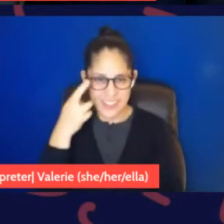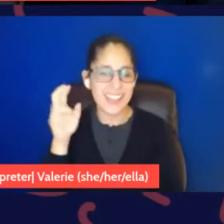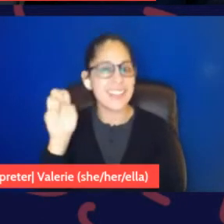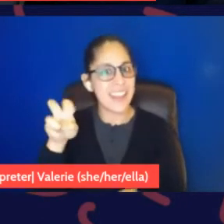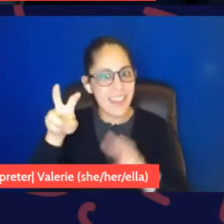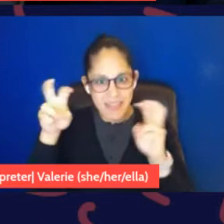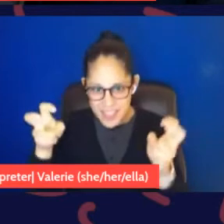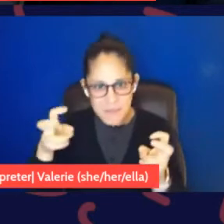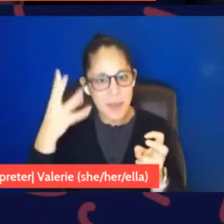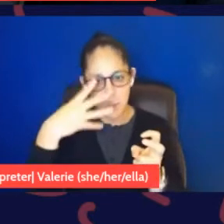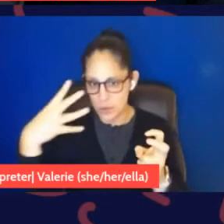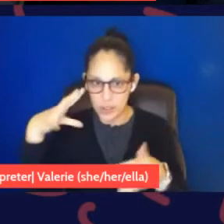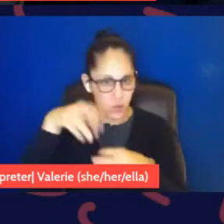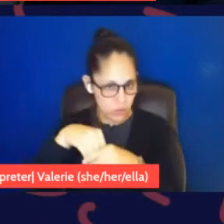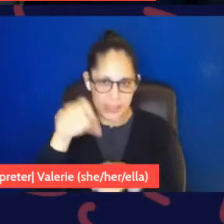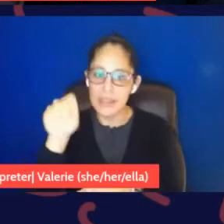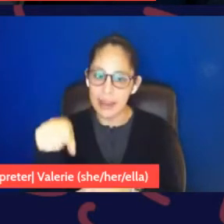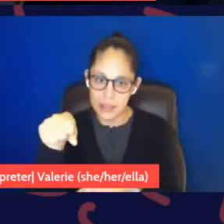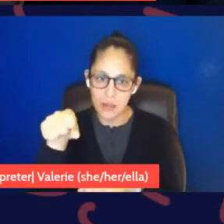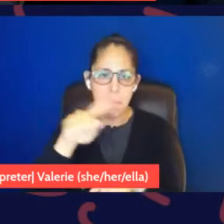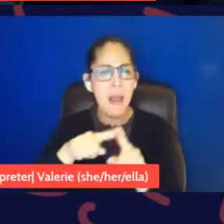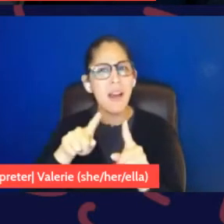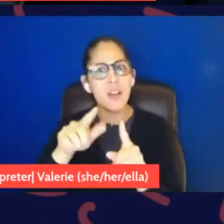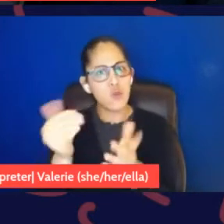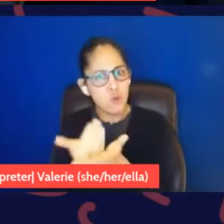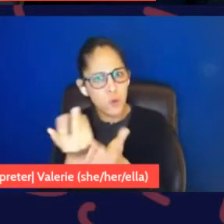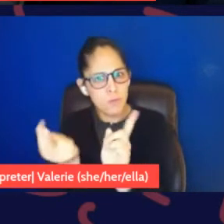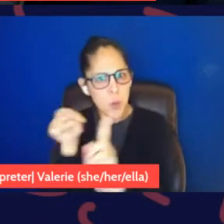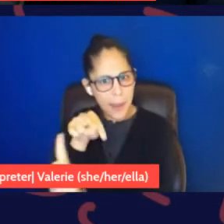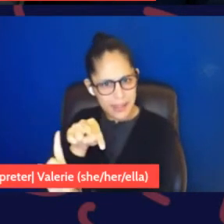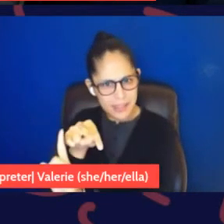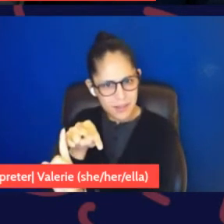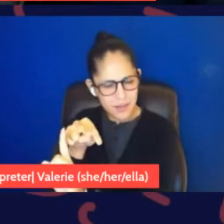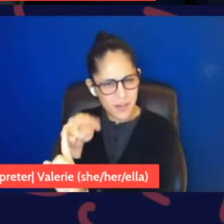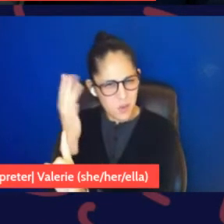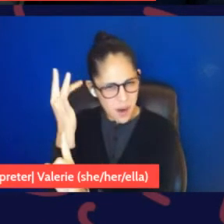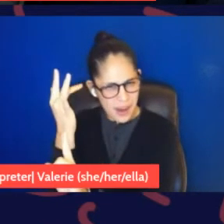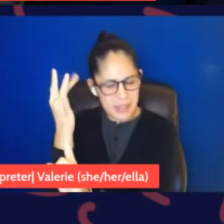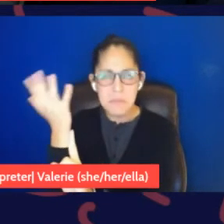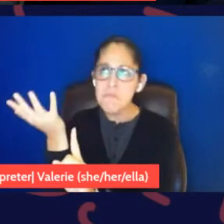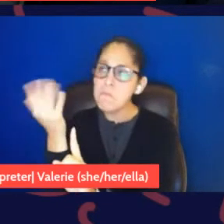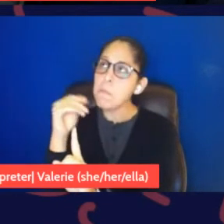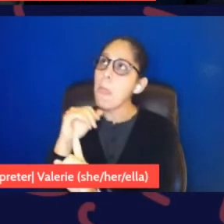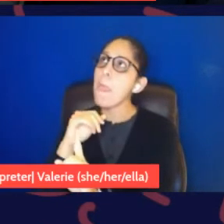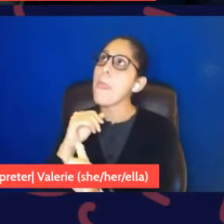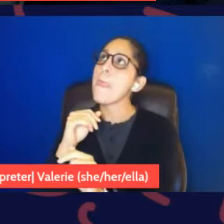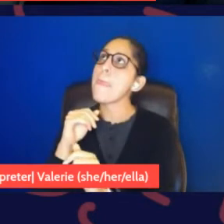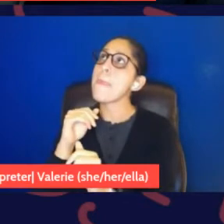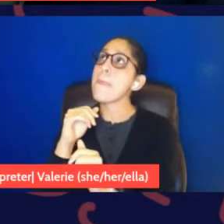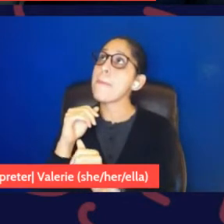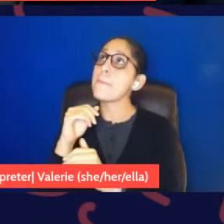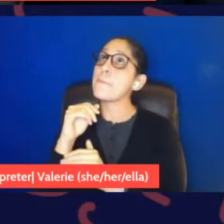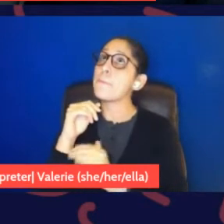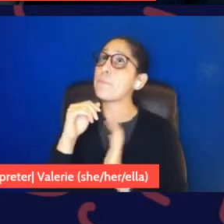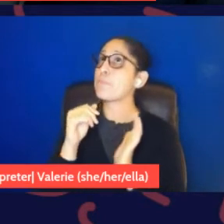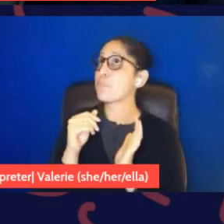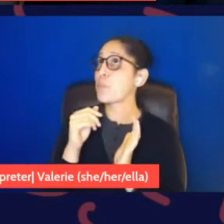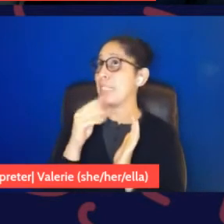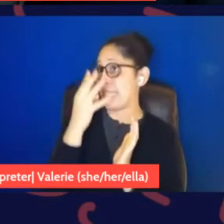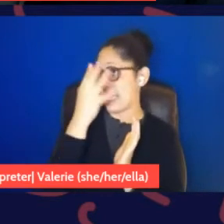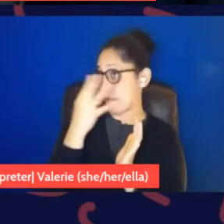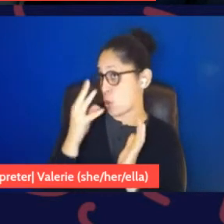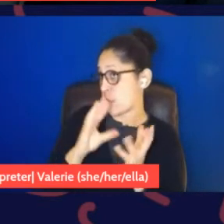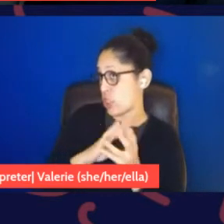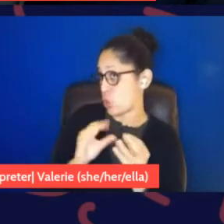immigration is there from a whole different perspective, because it's like, is the immigration represented by